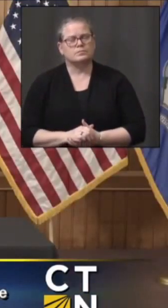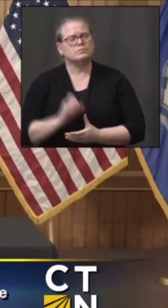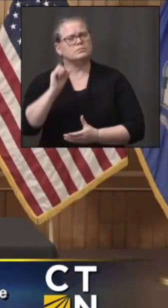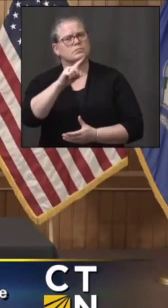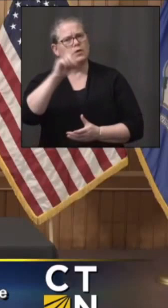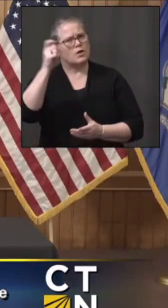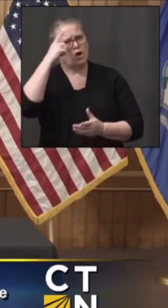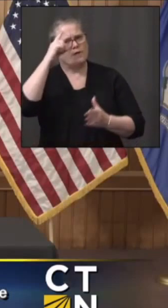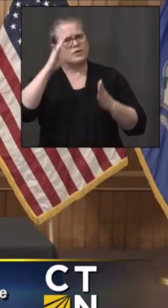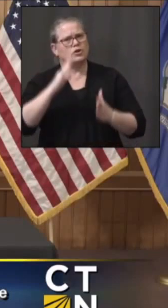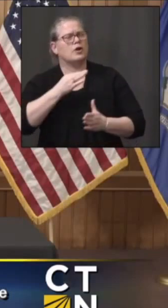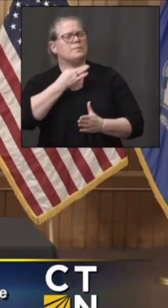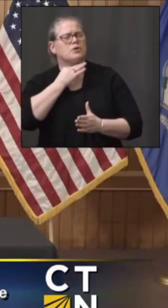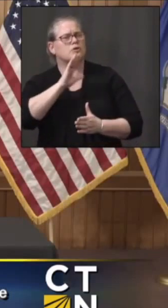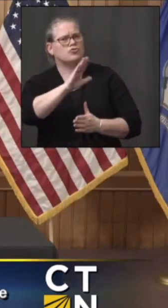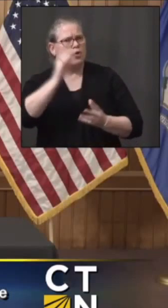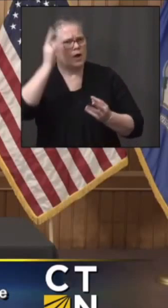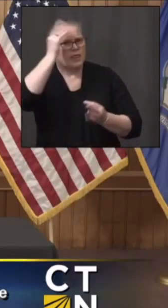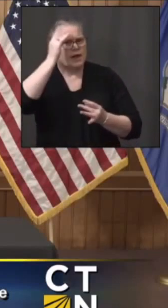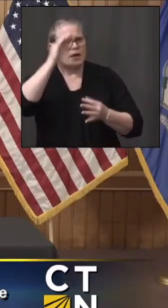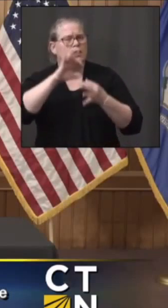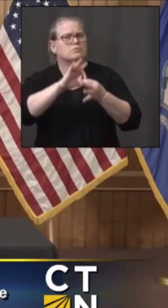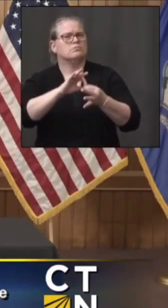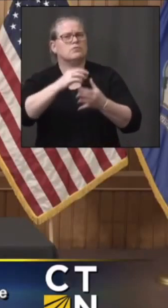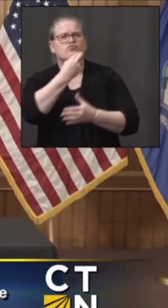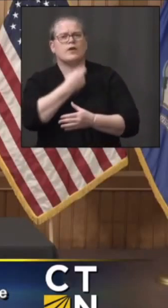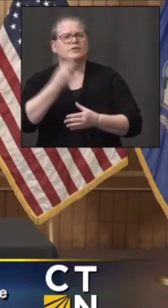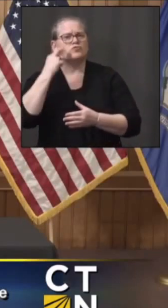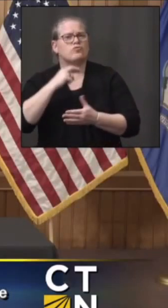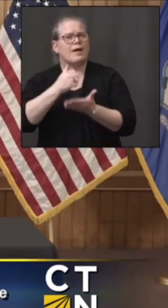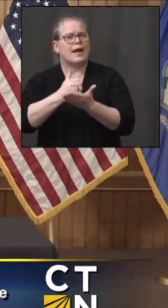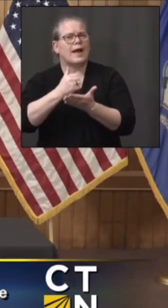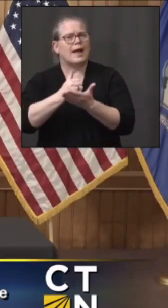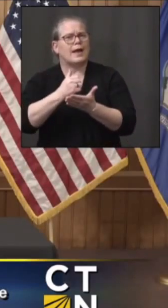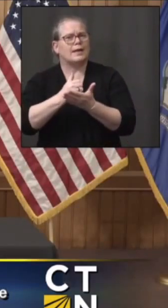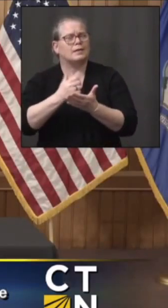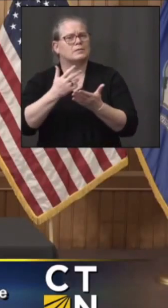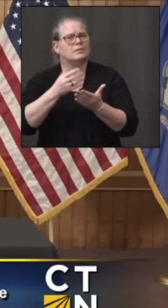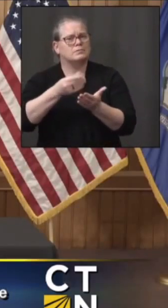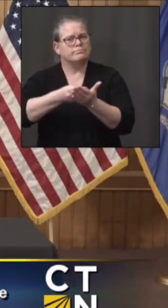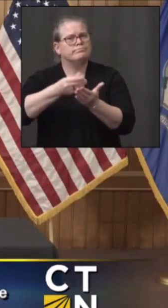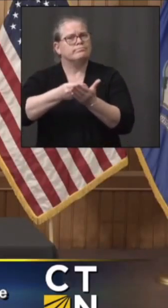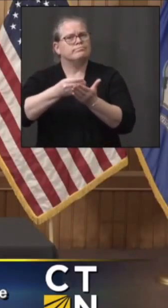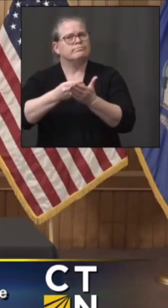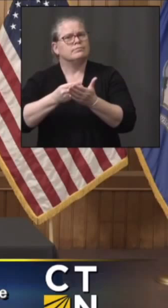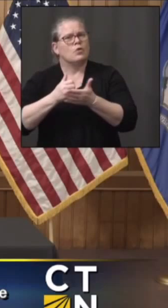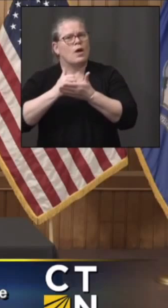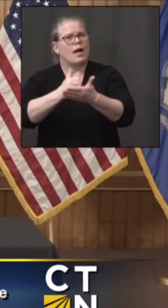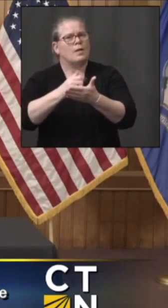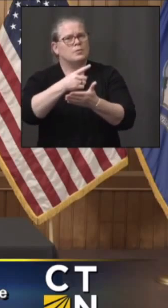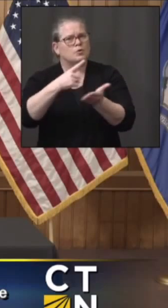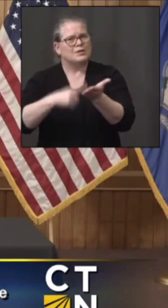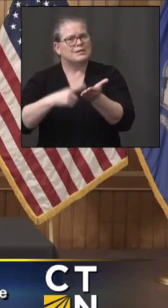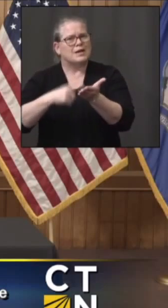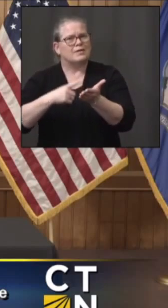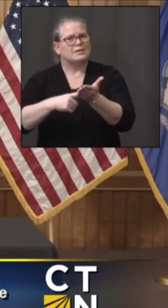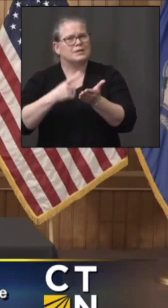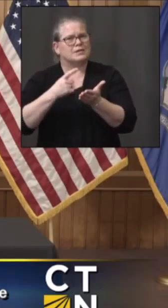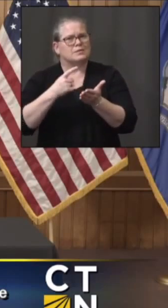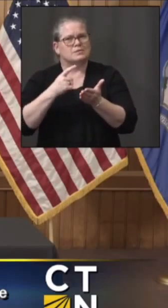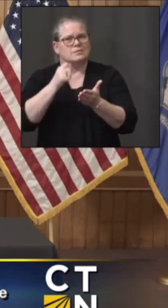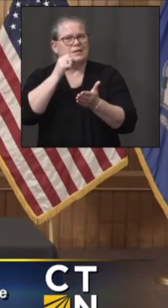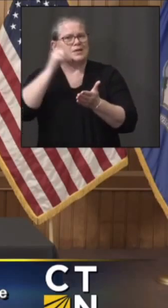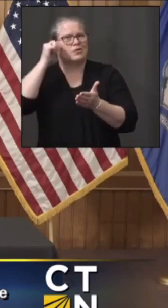should say, regarding the restaurant aid that you discussed briefly during a virtual news